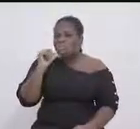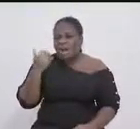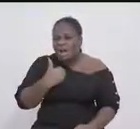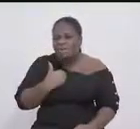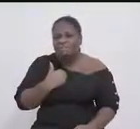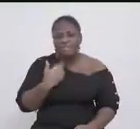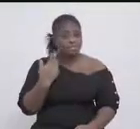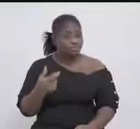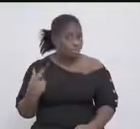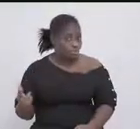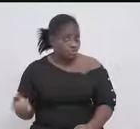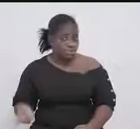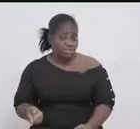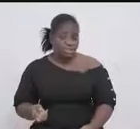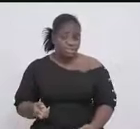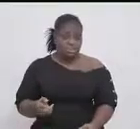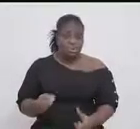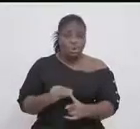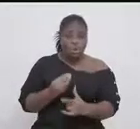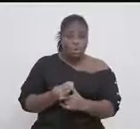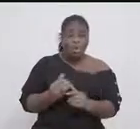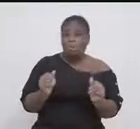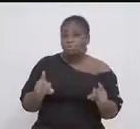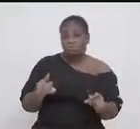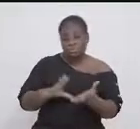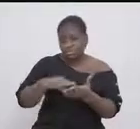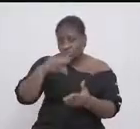to learn up until I went to Ashesi.